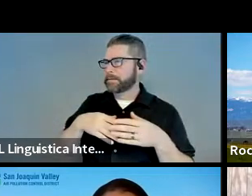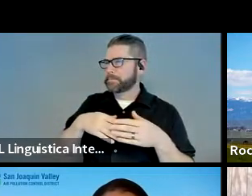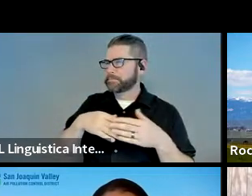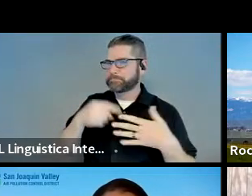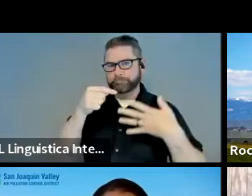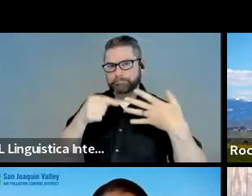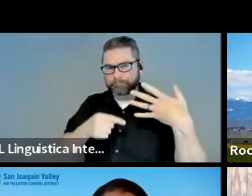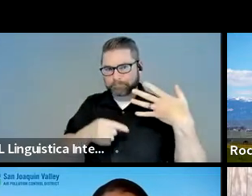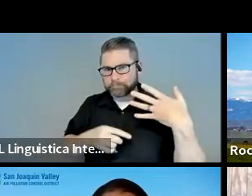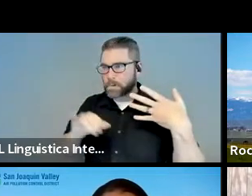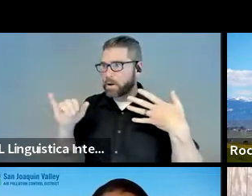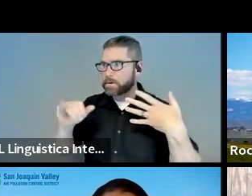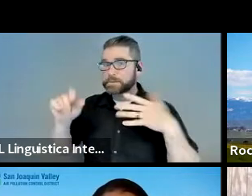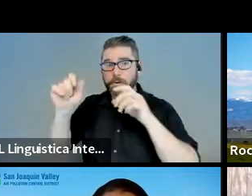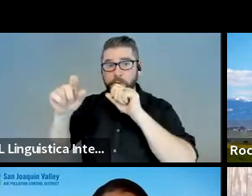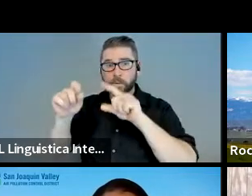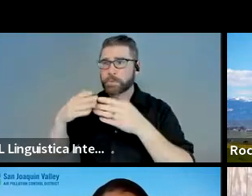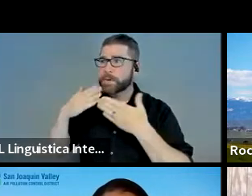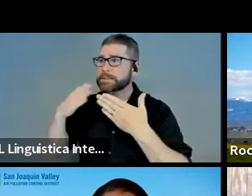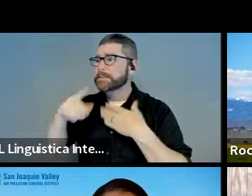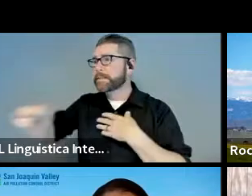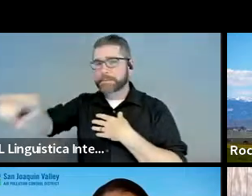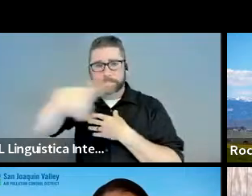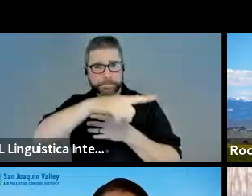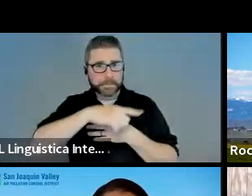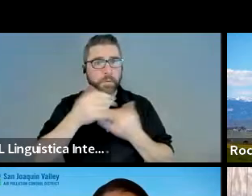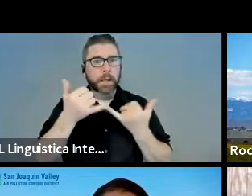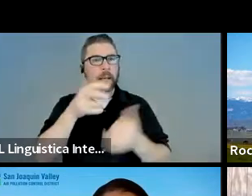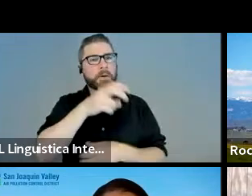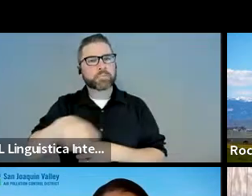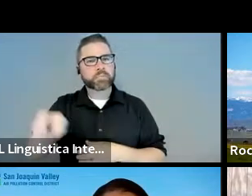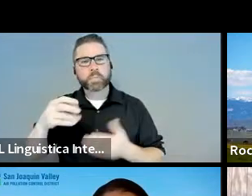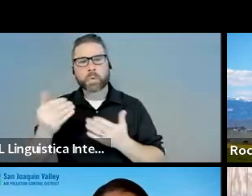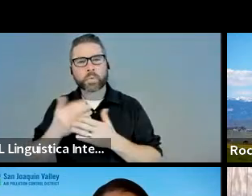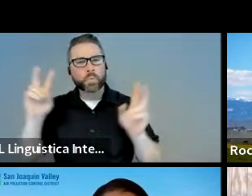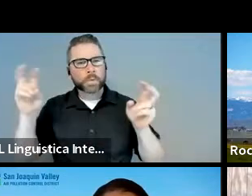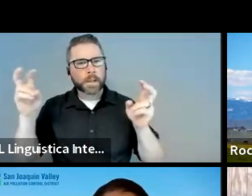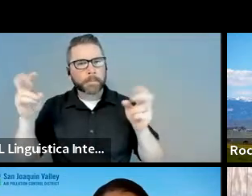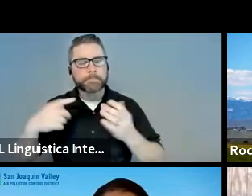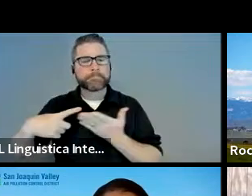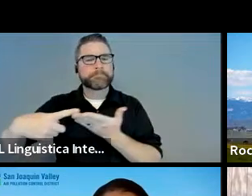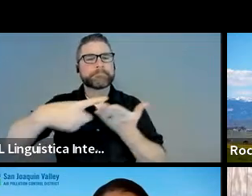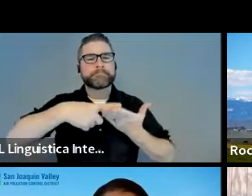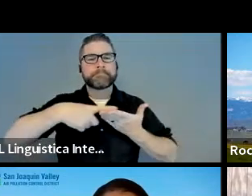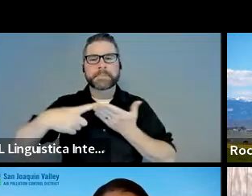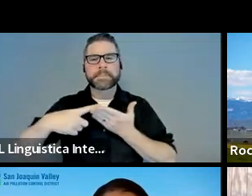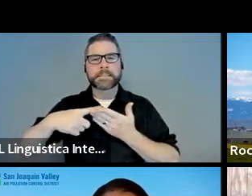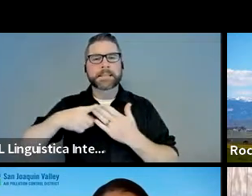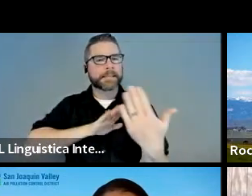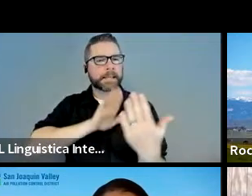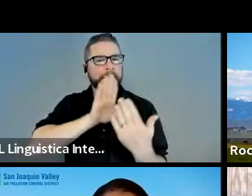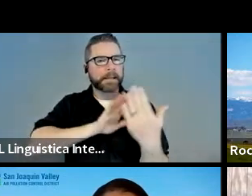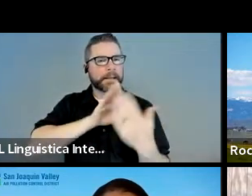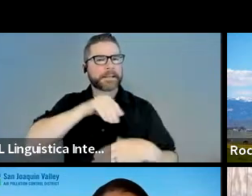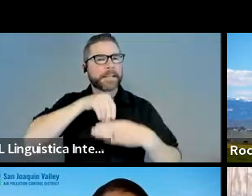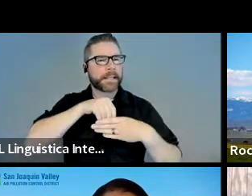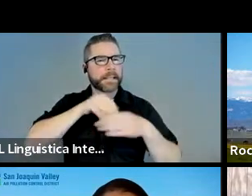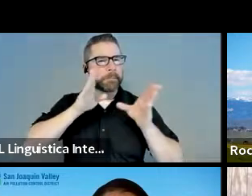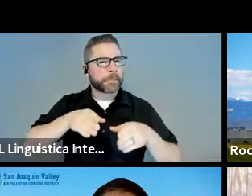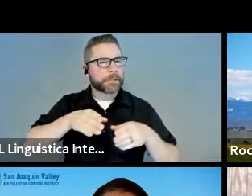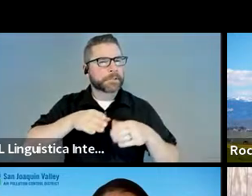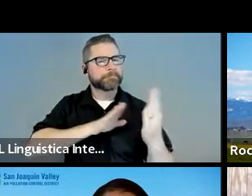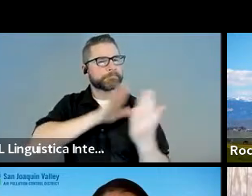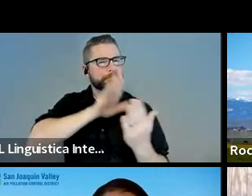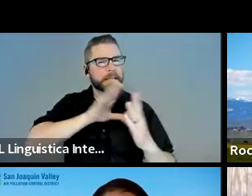questions. Now we'd like to transition to talking a little bit about the in-person meeting and having